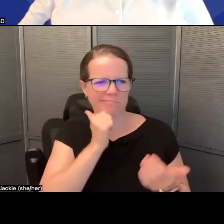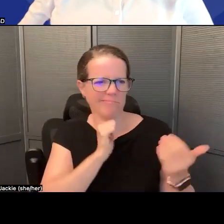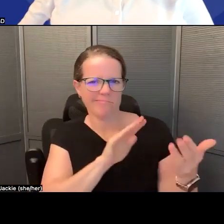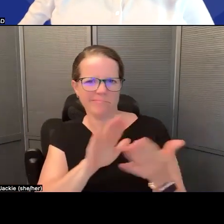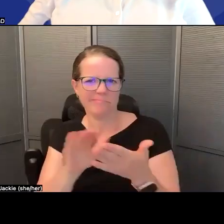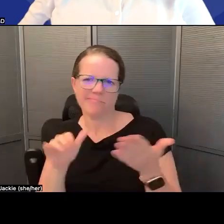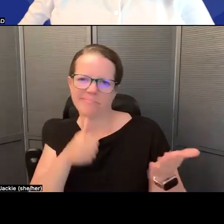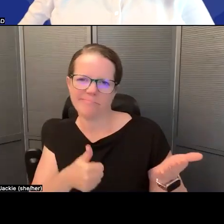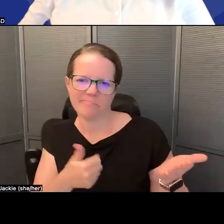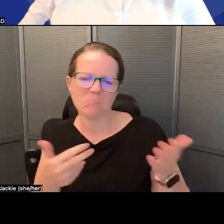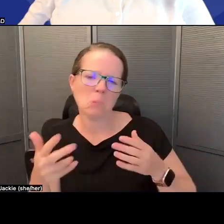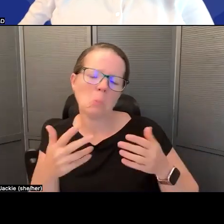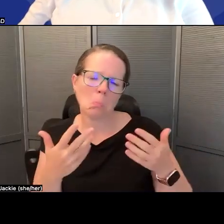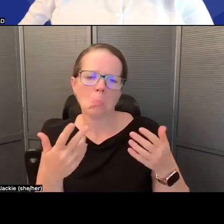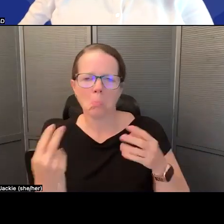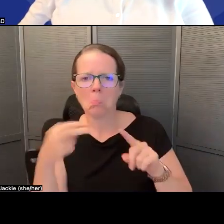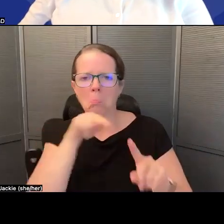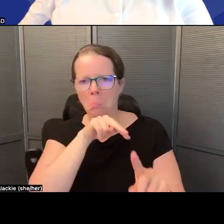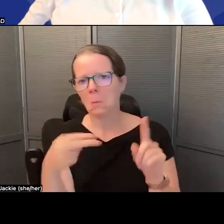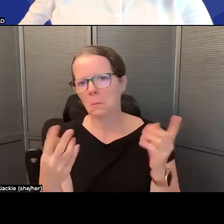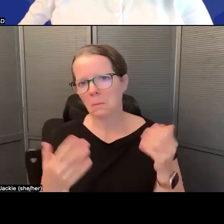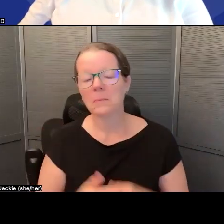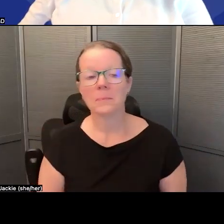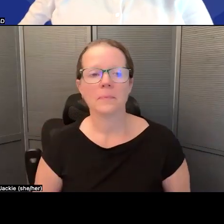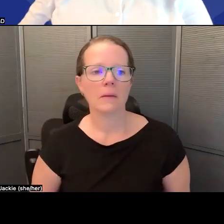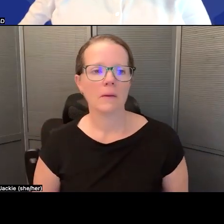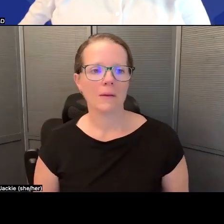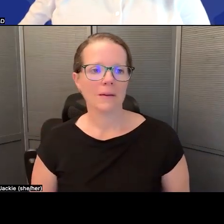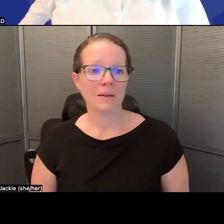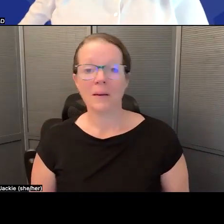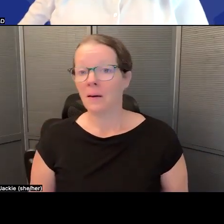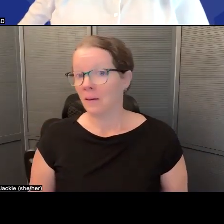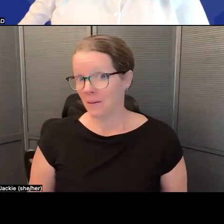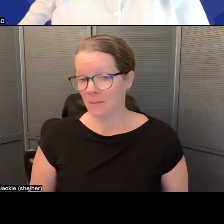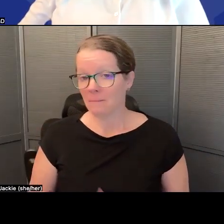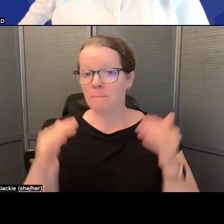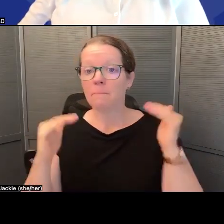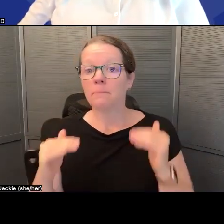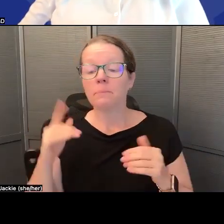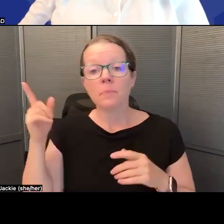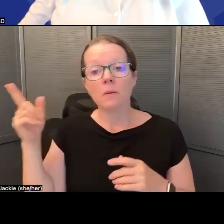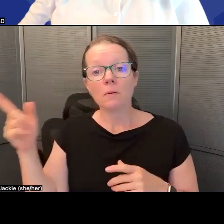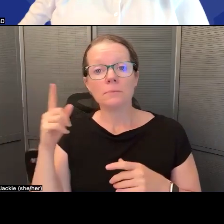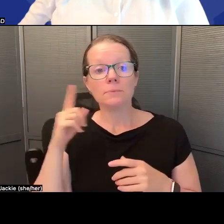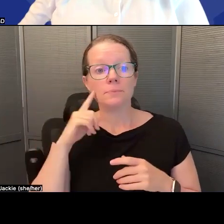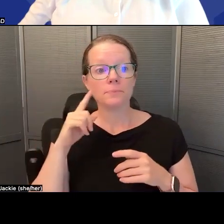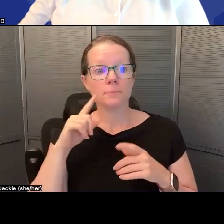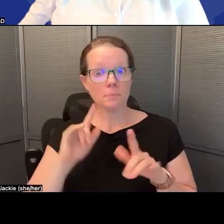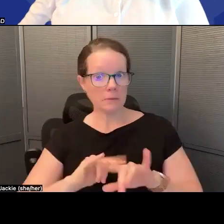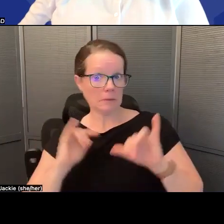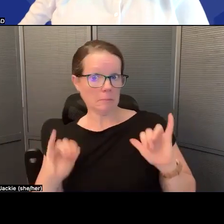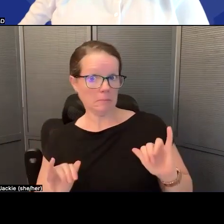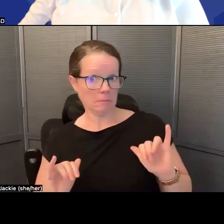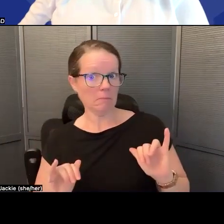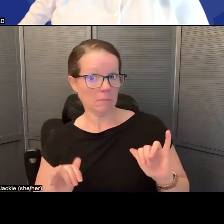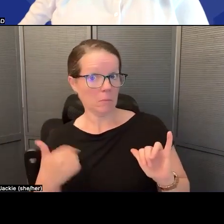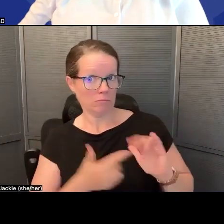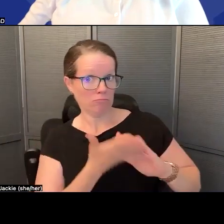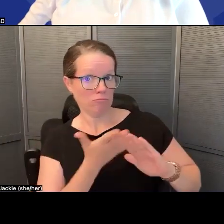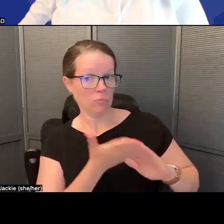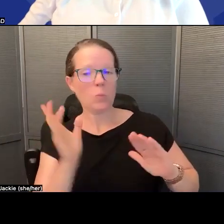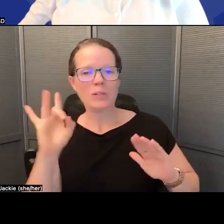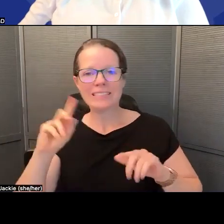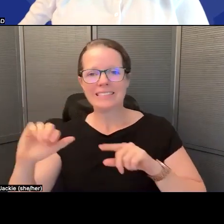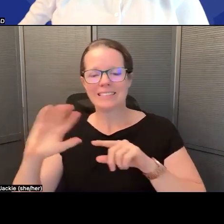I'm going to very briefly mention that we also at the same time developed a training module to manage